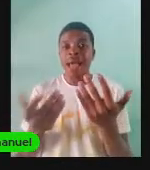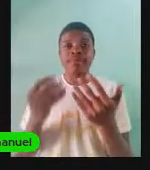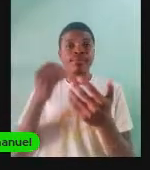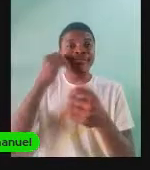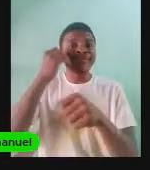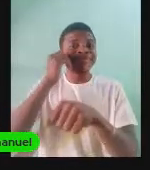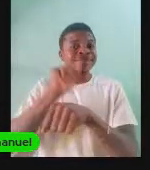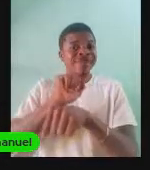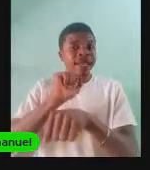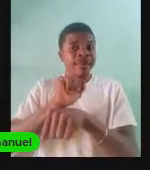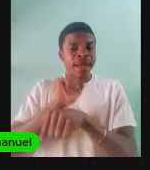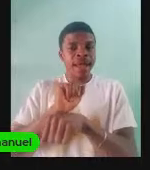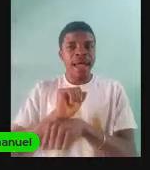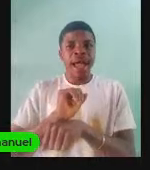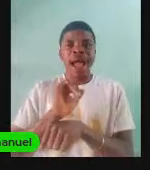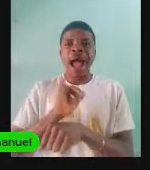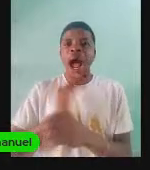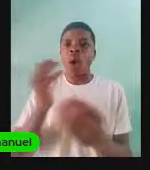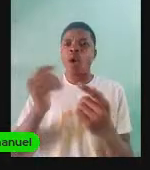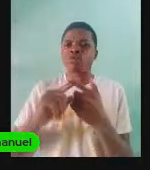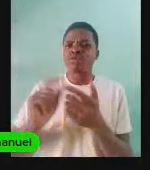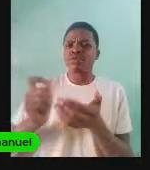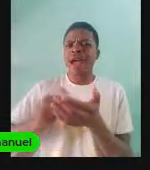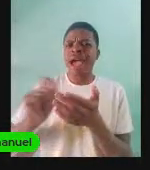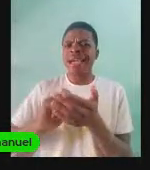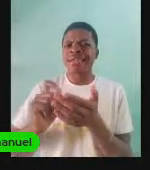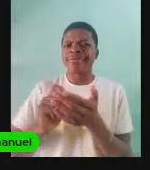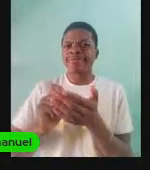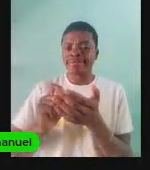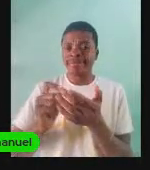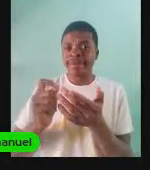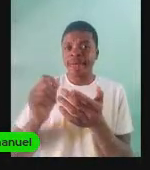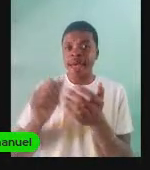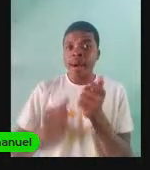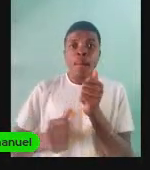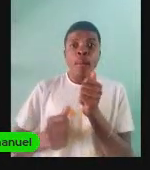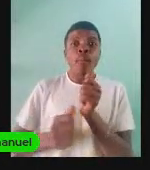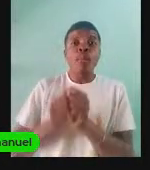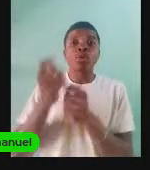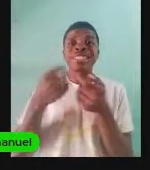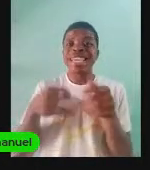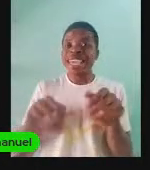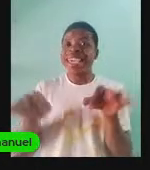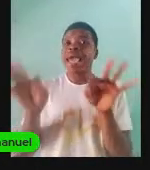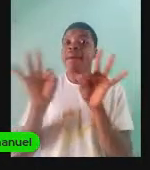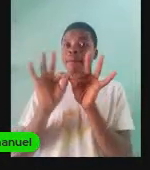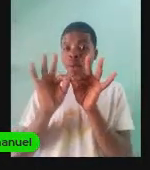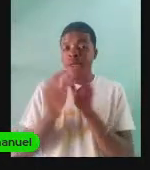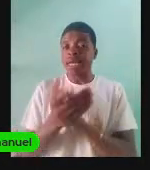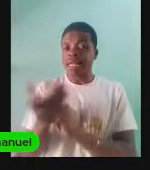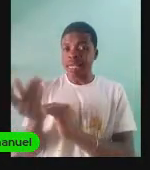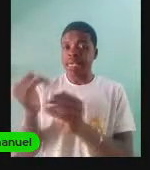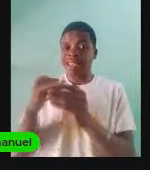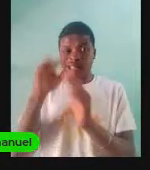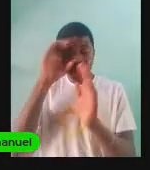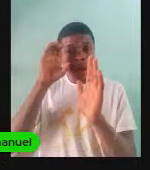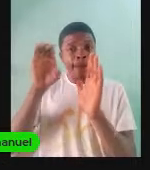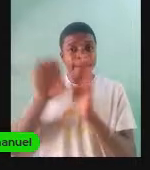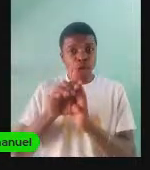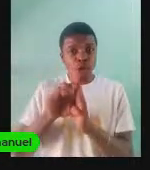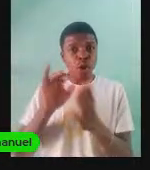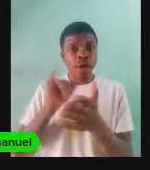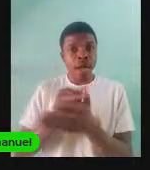comment section the most important thing in the pictures that you saw. I know I said them, but I still want you to write it in the comment